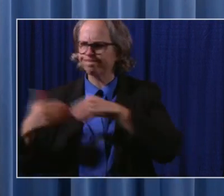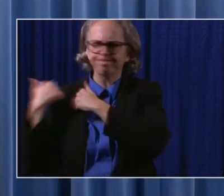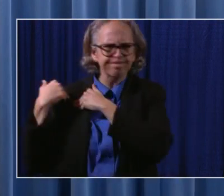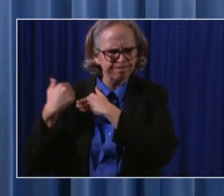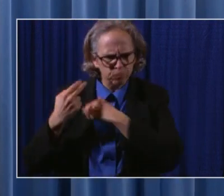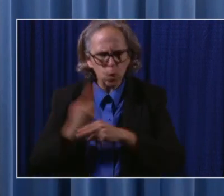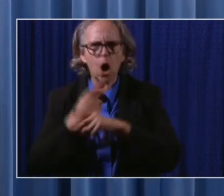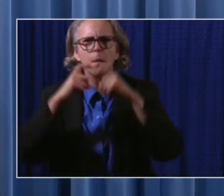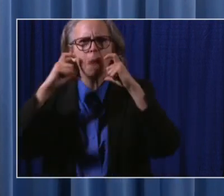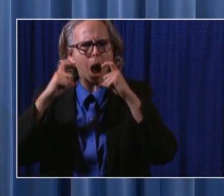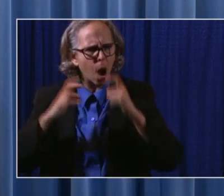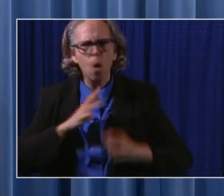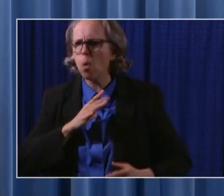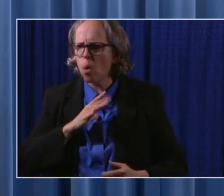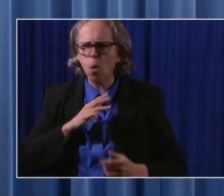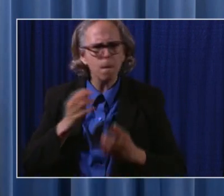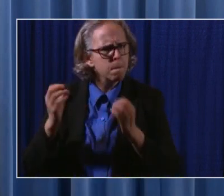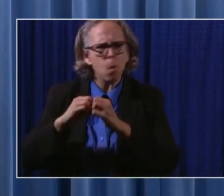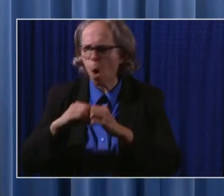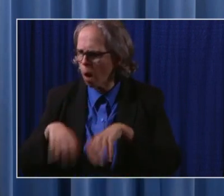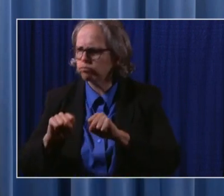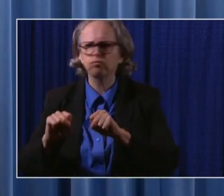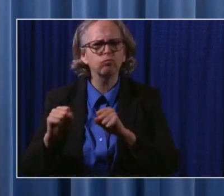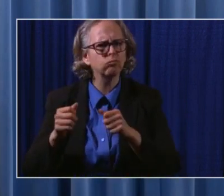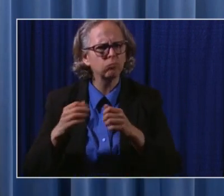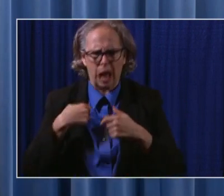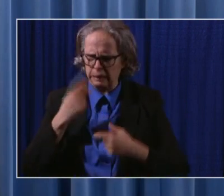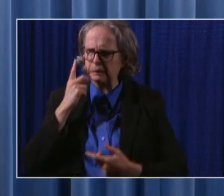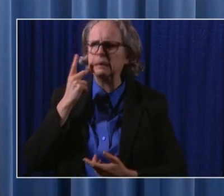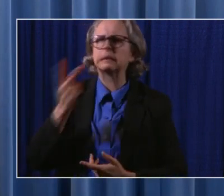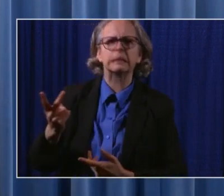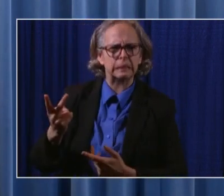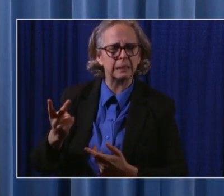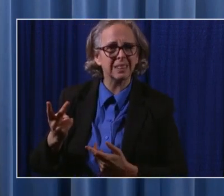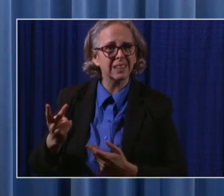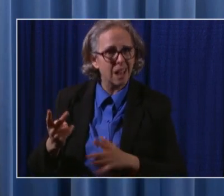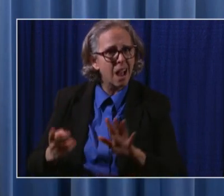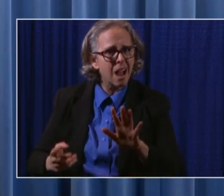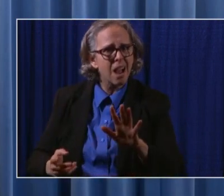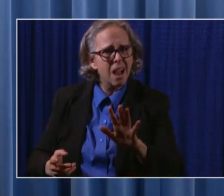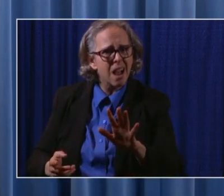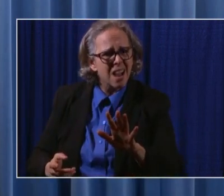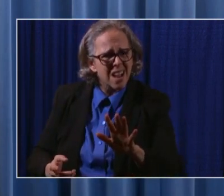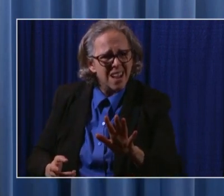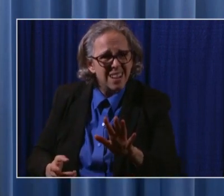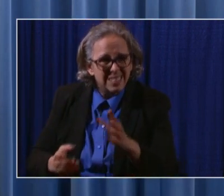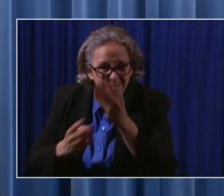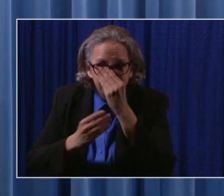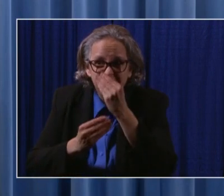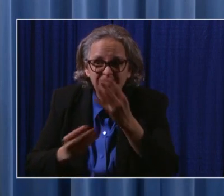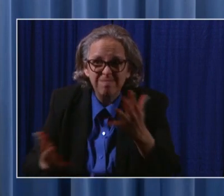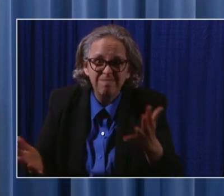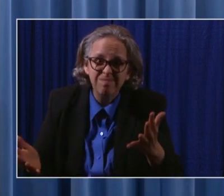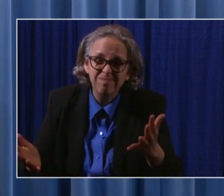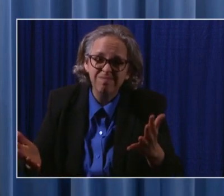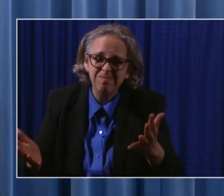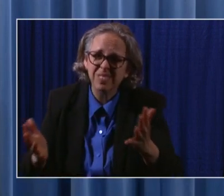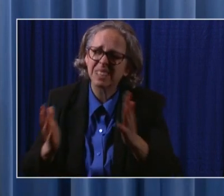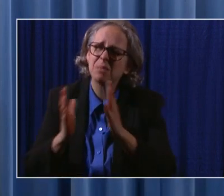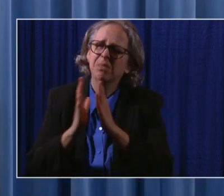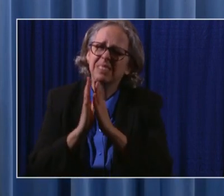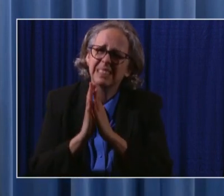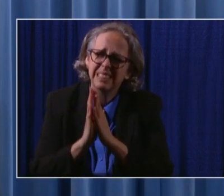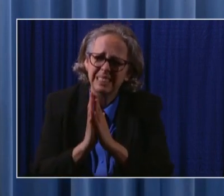leap. My message and my plea to everyone going